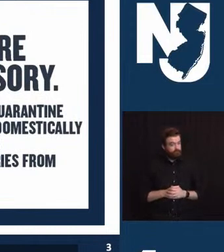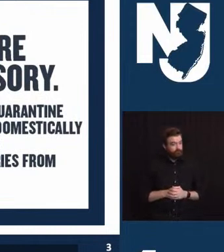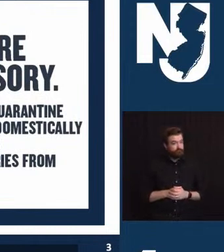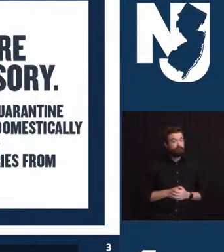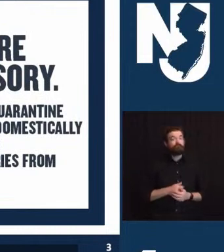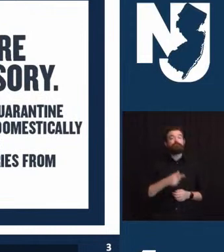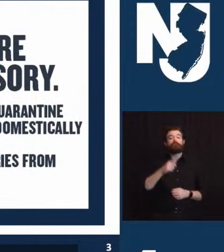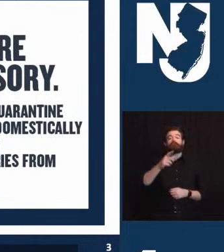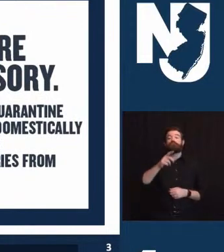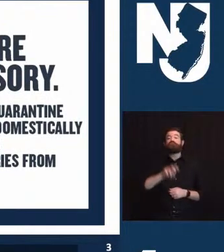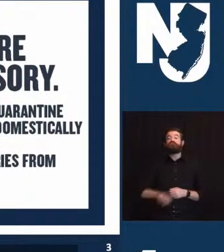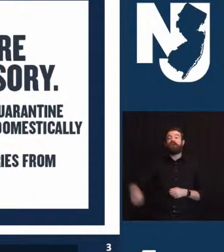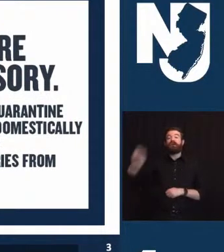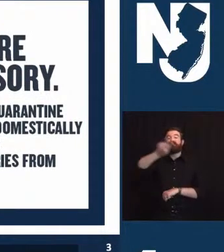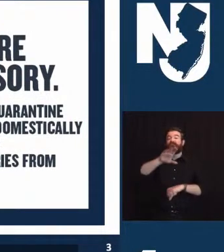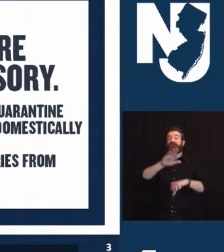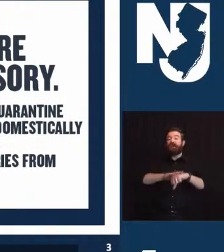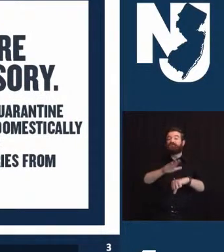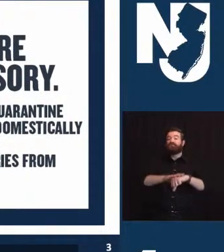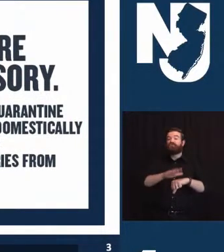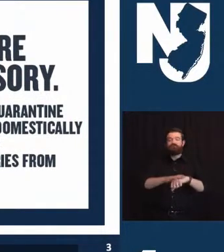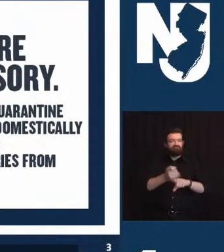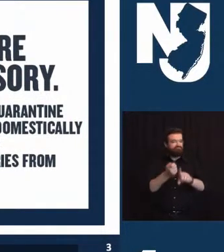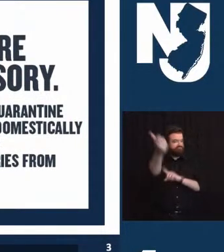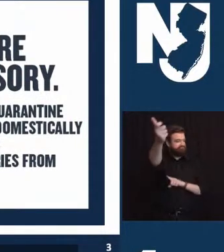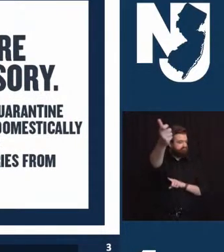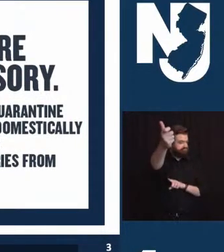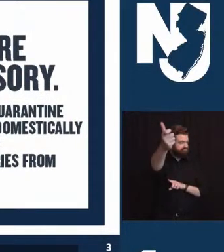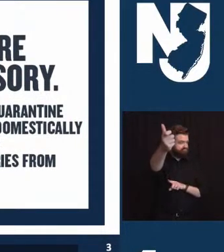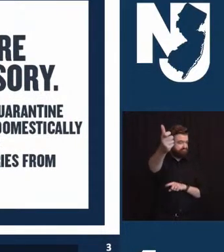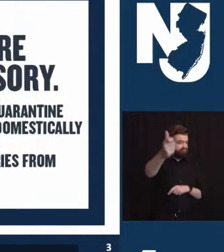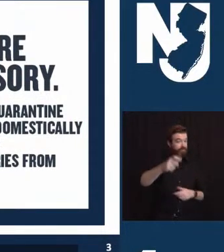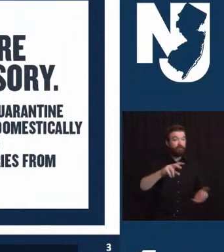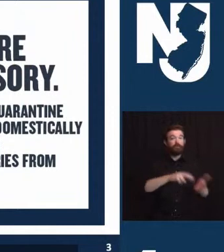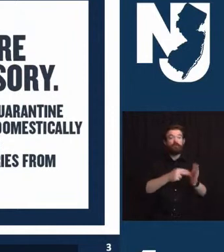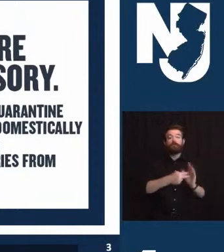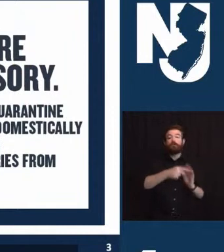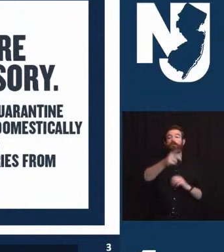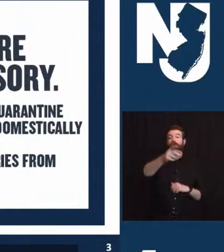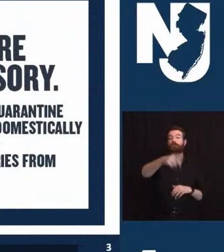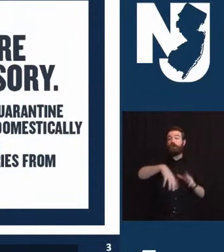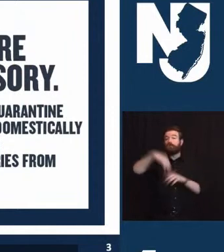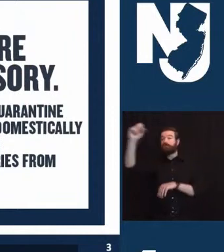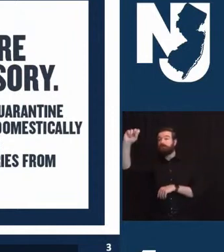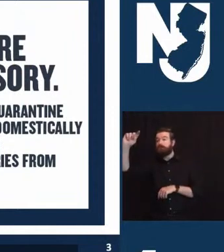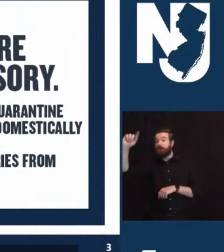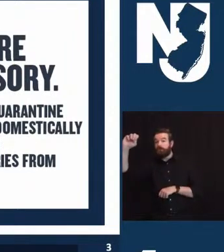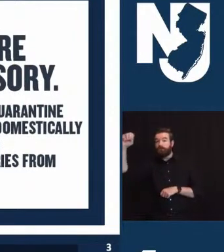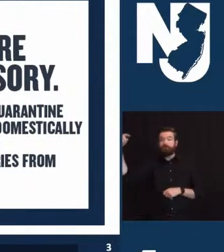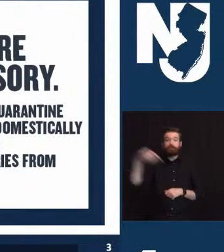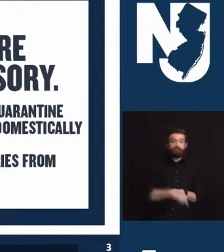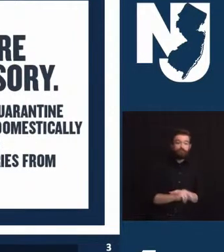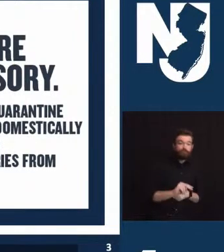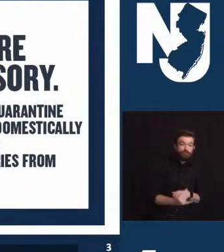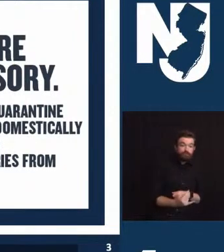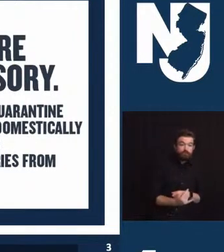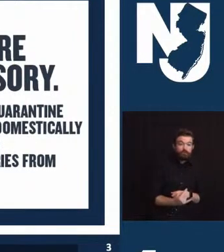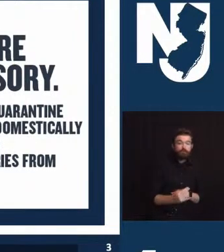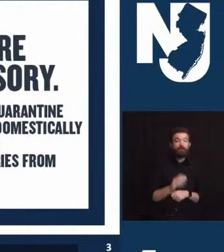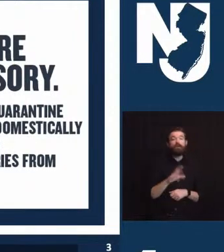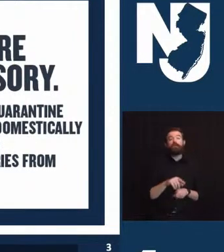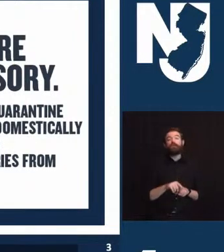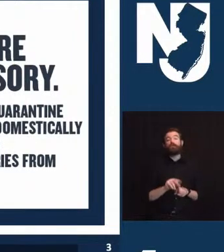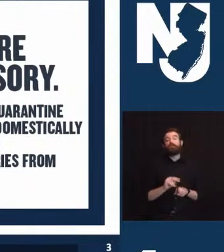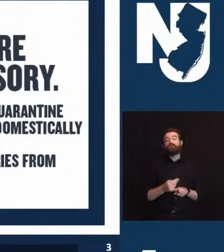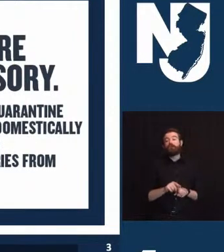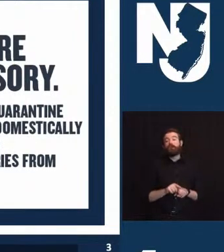be required periods for quarantine for either out-of-state travelers coming to New Jersey or for New Jerseyans returning home